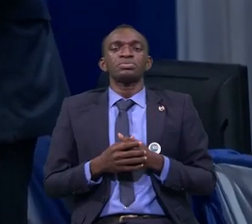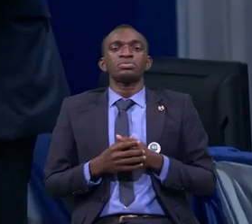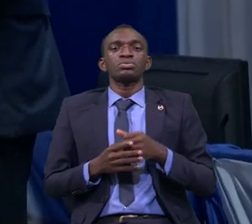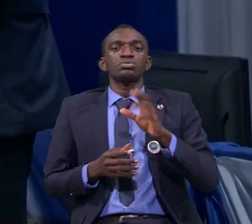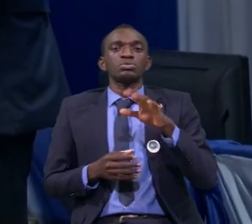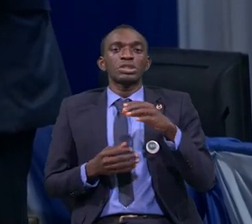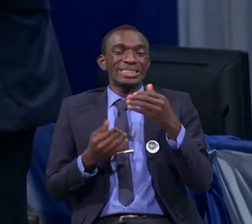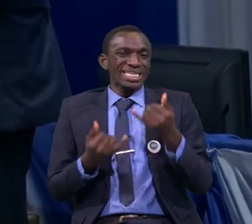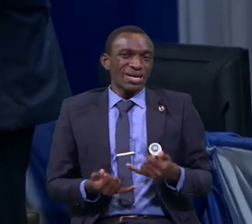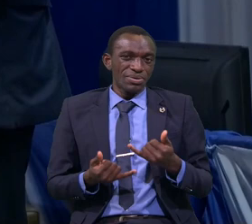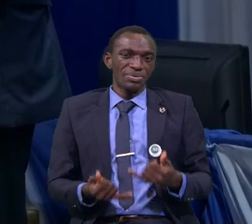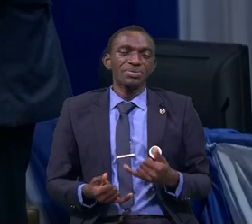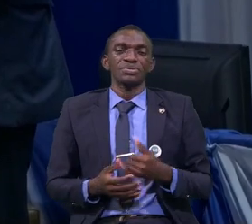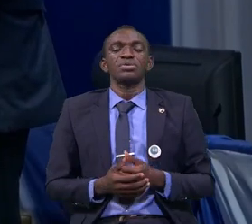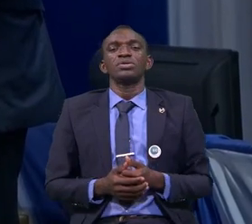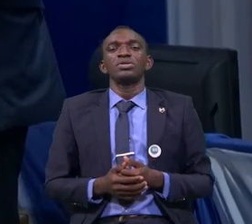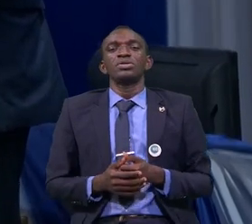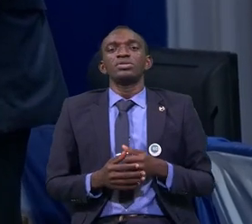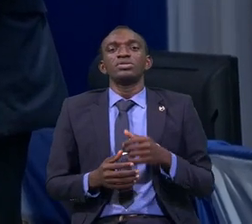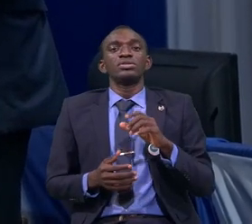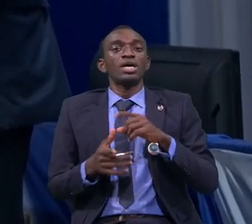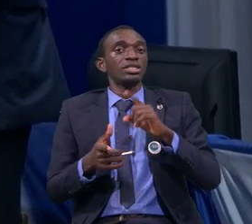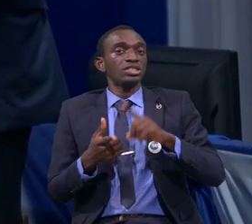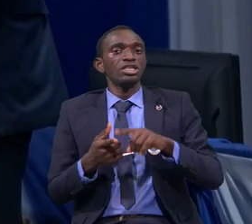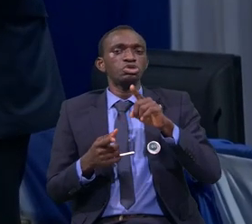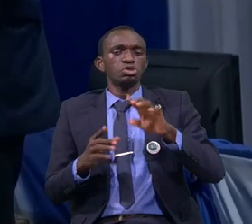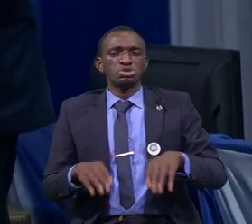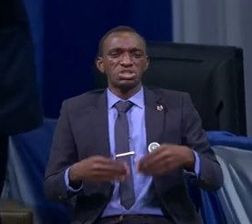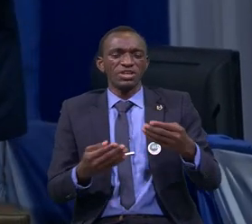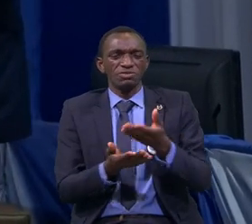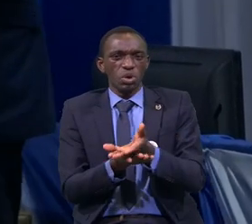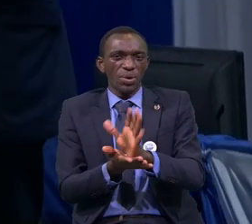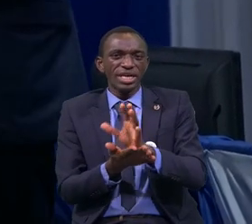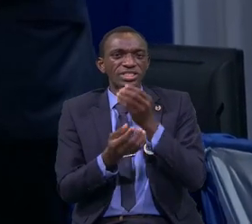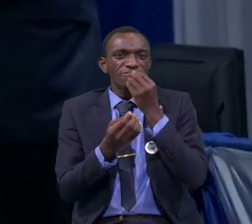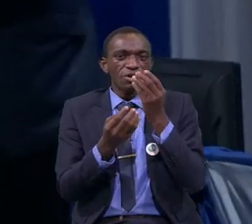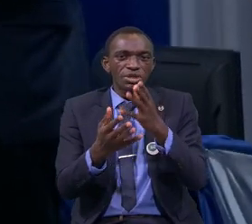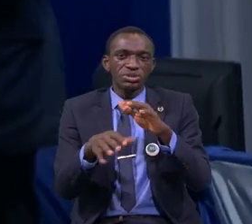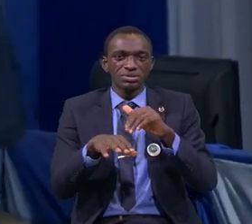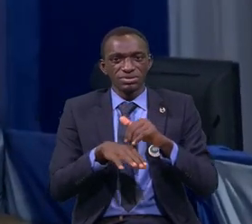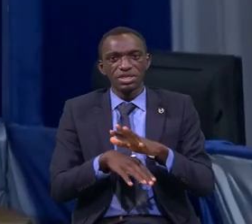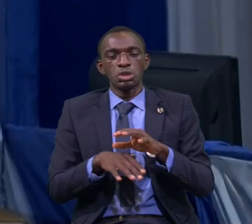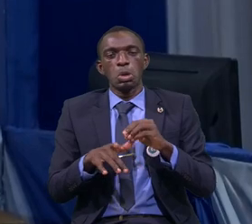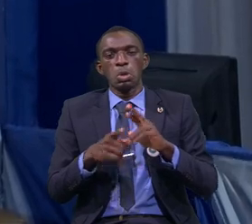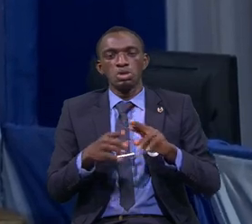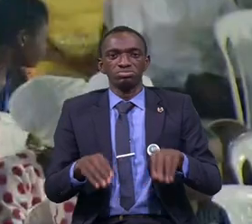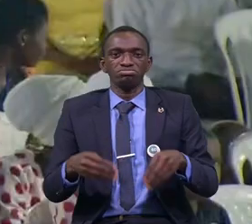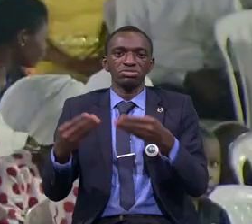Now, then you should give a correct address. Yes, you give a correct